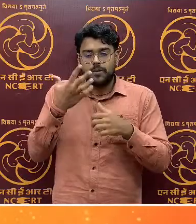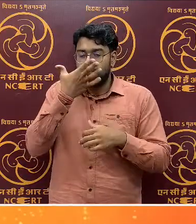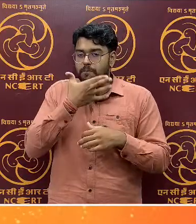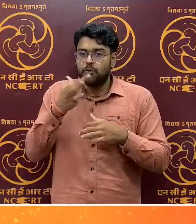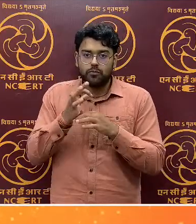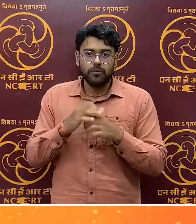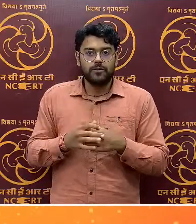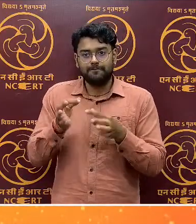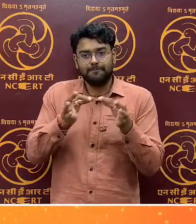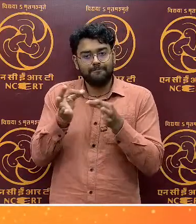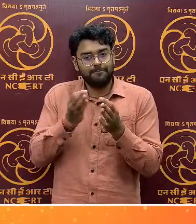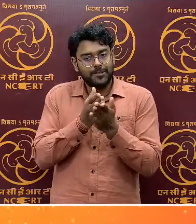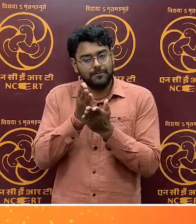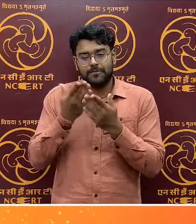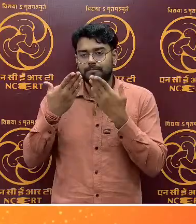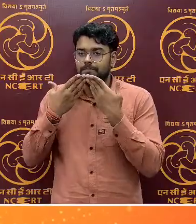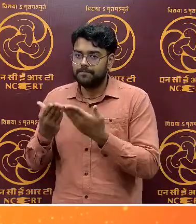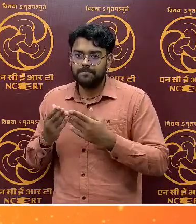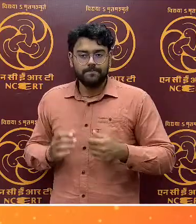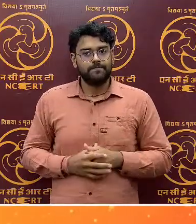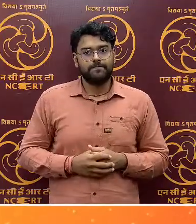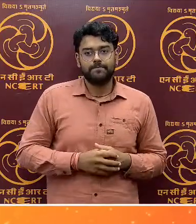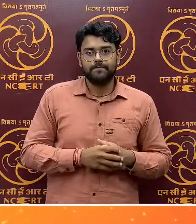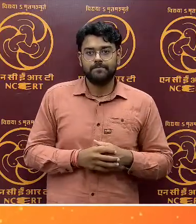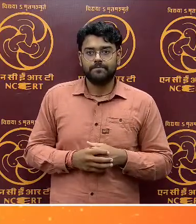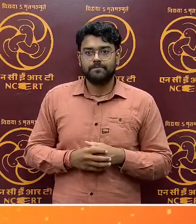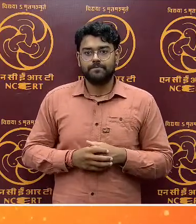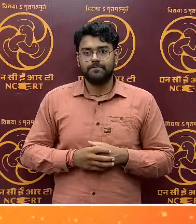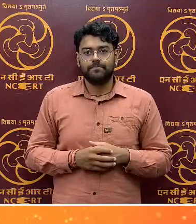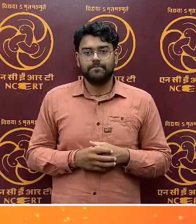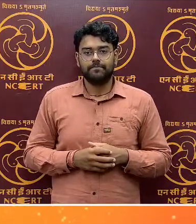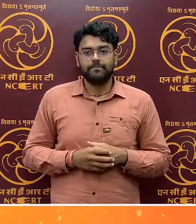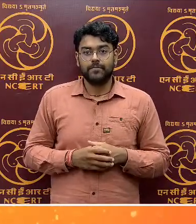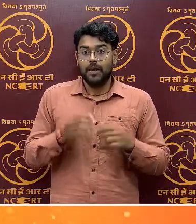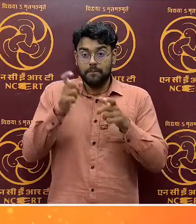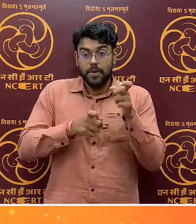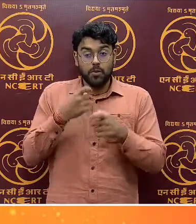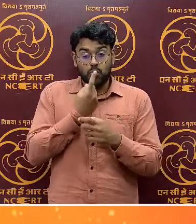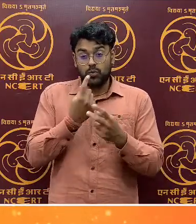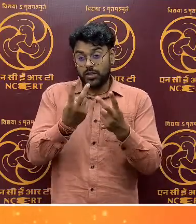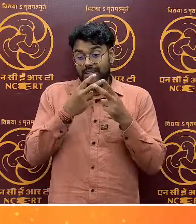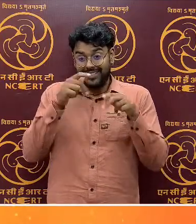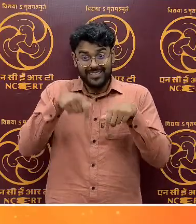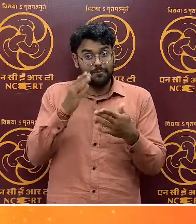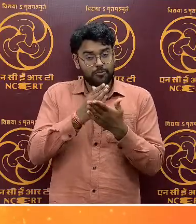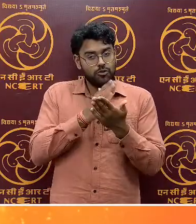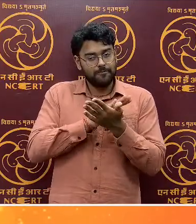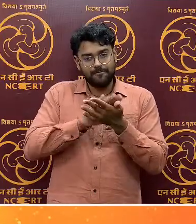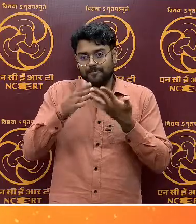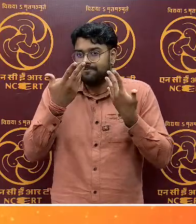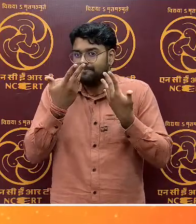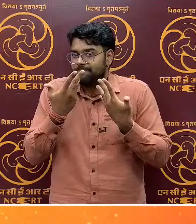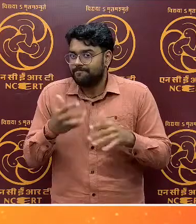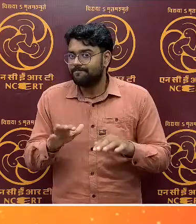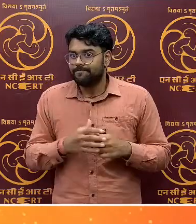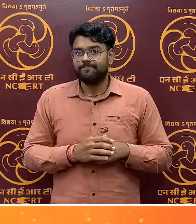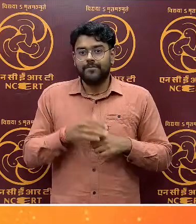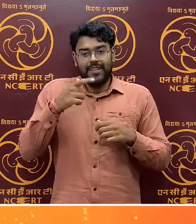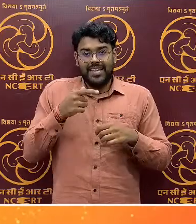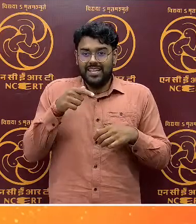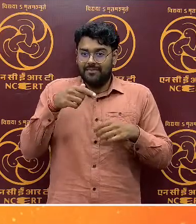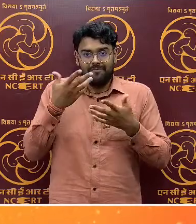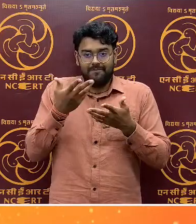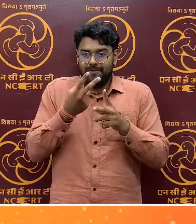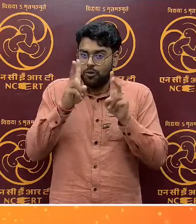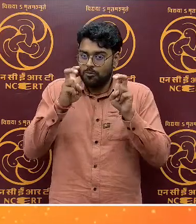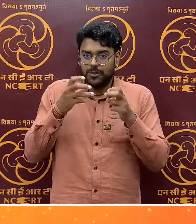subtle and very nice manner. Thank you so much, ma'am, for your time and contribution. So viewers, I'm wrapping up the session over here. It was about reproduction in